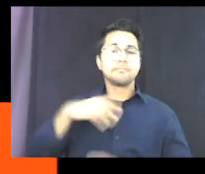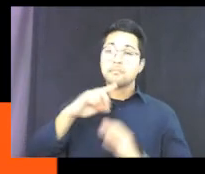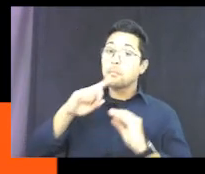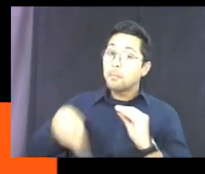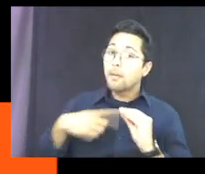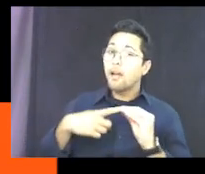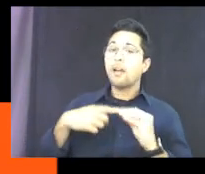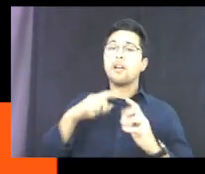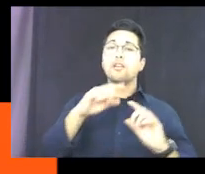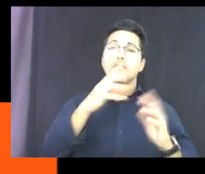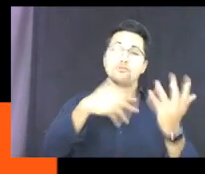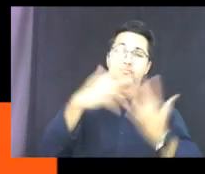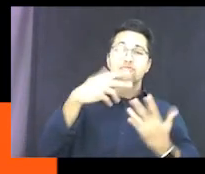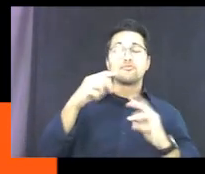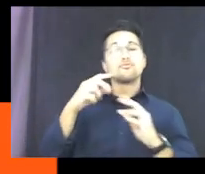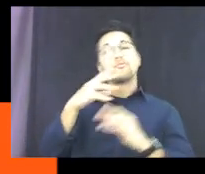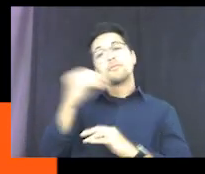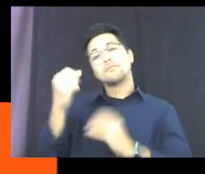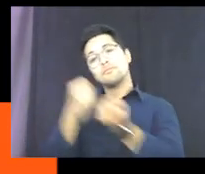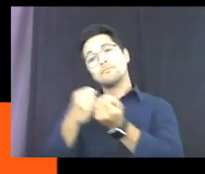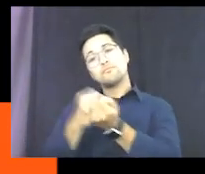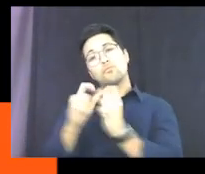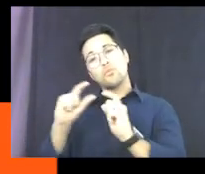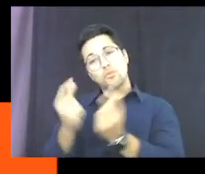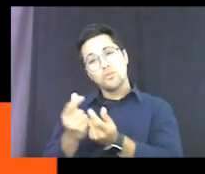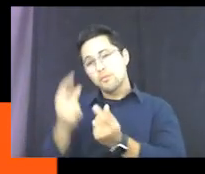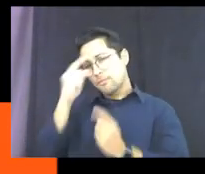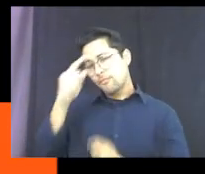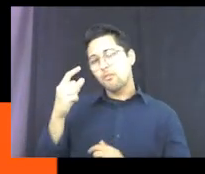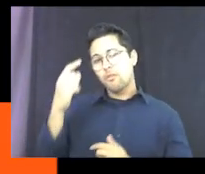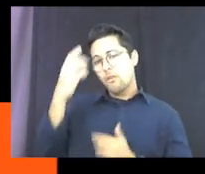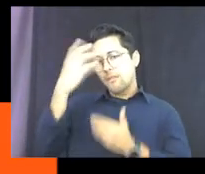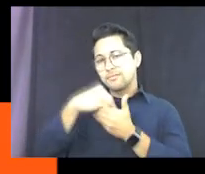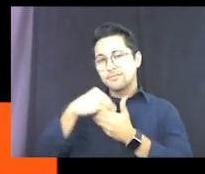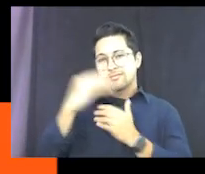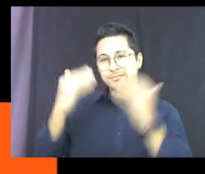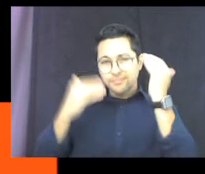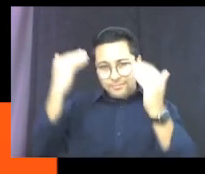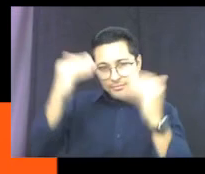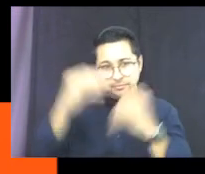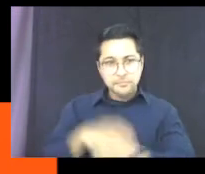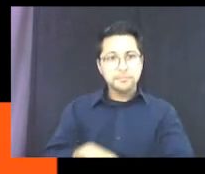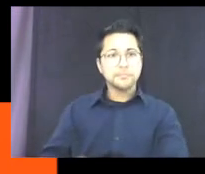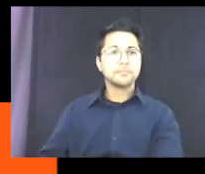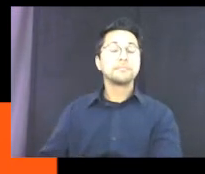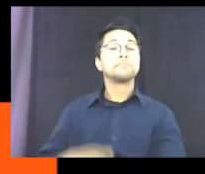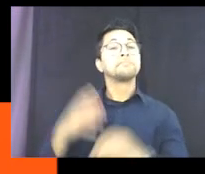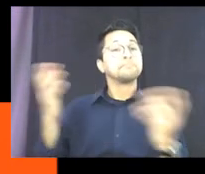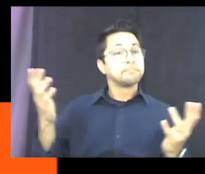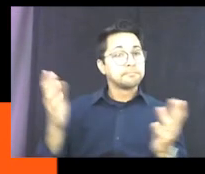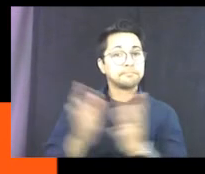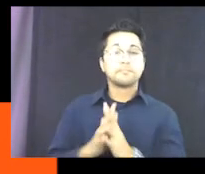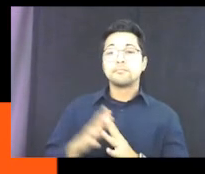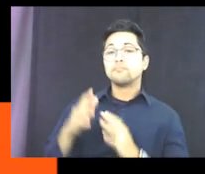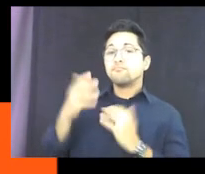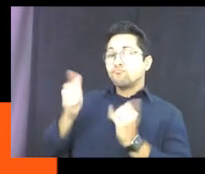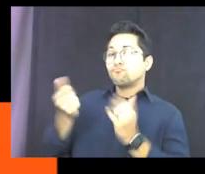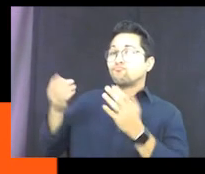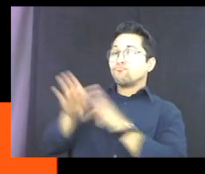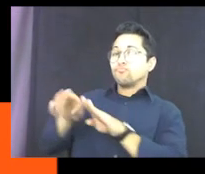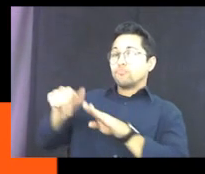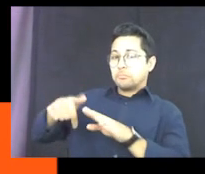about social and support groups for autistic adults. So, to close